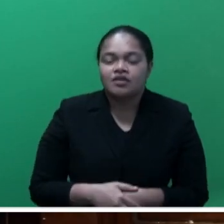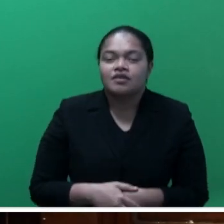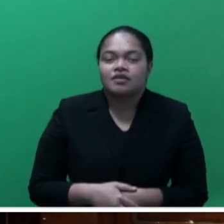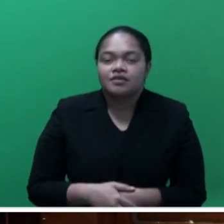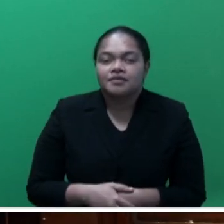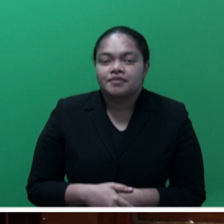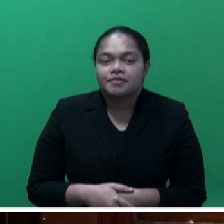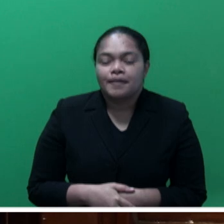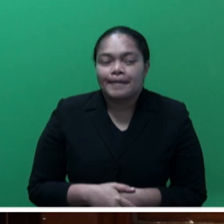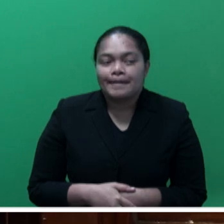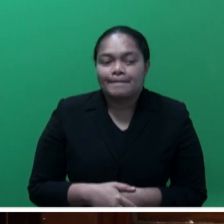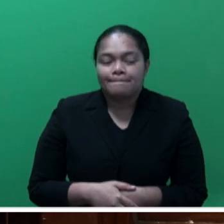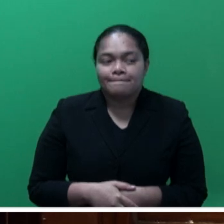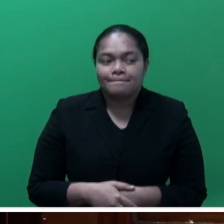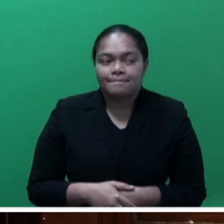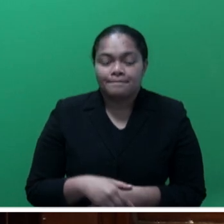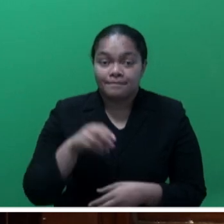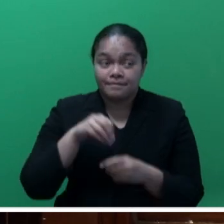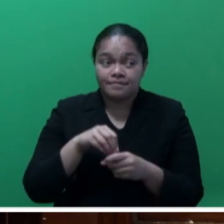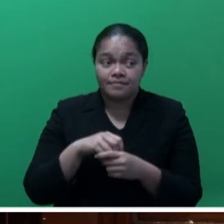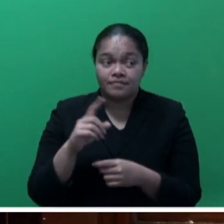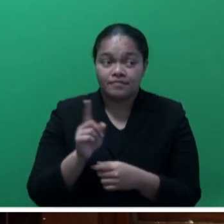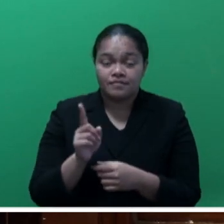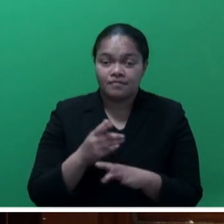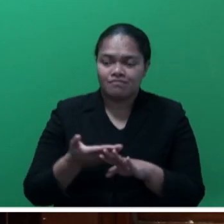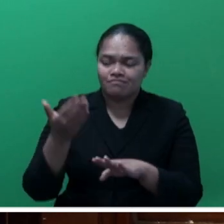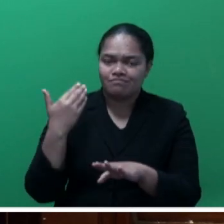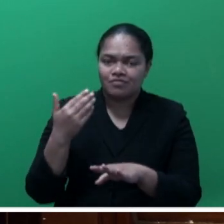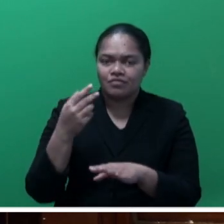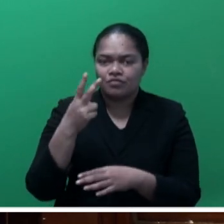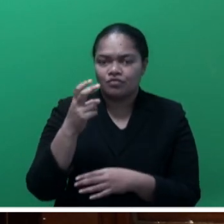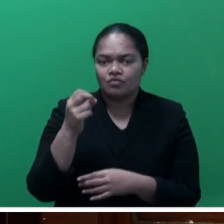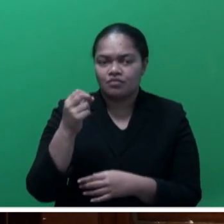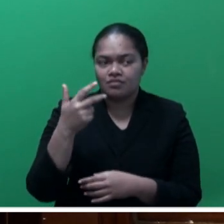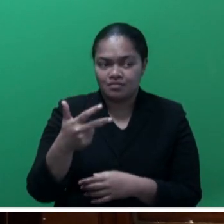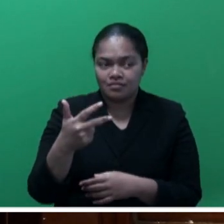The enforcement of the Lit Act 2008,